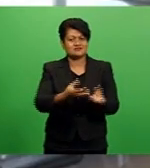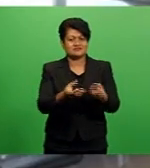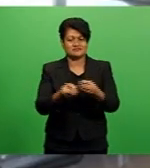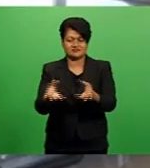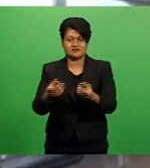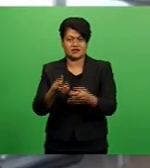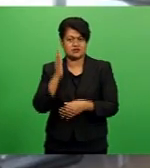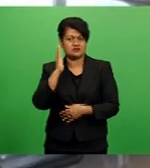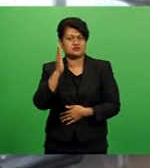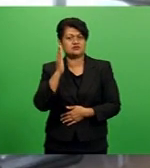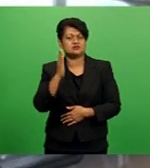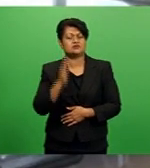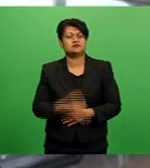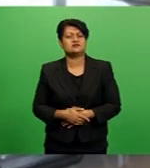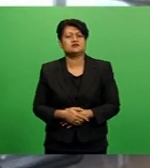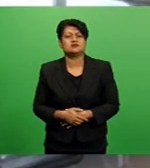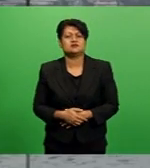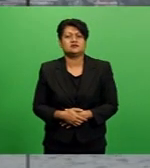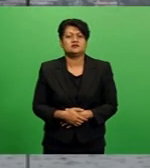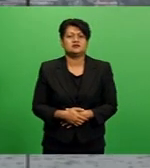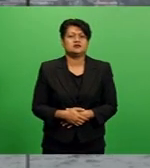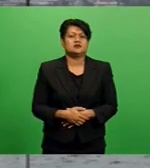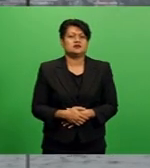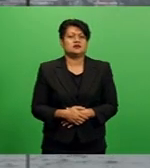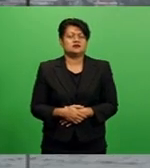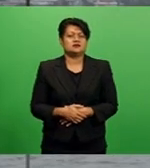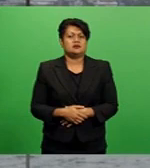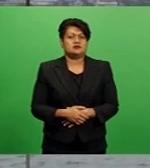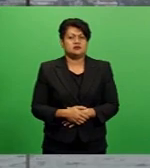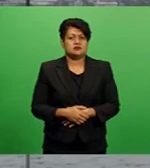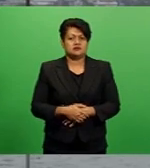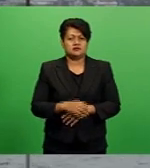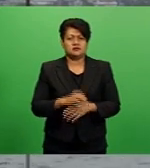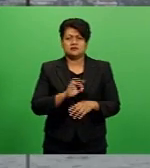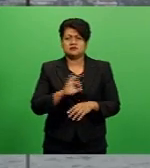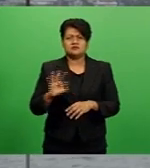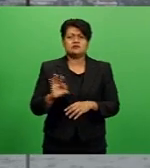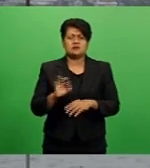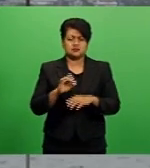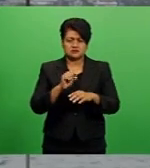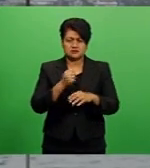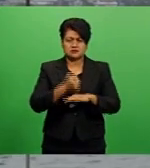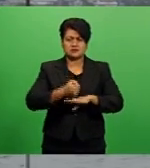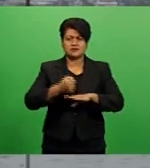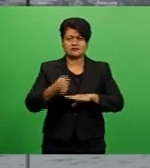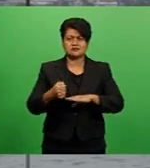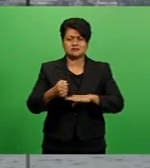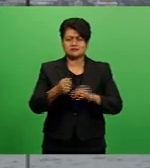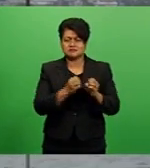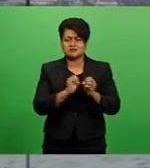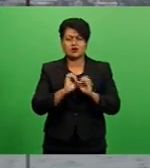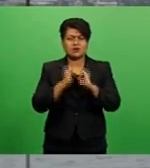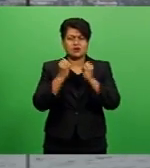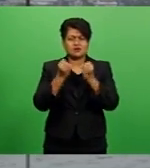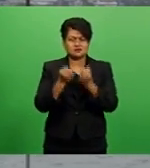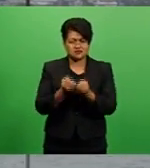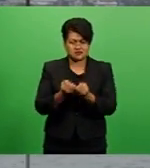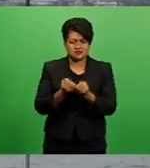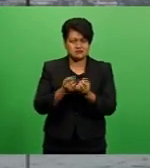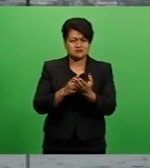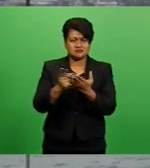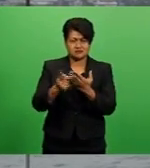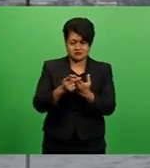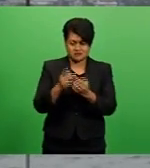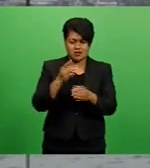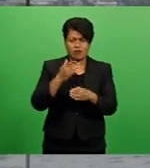Eleanor Turangaivu, FBC News. Non-government organization Project Heaven Trust is working around the clock to ensure